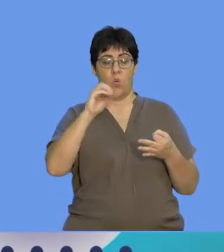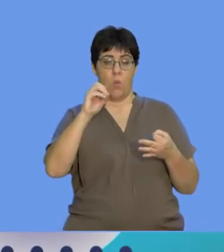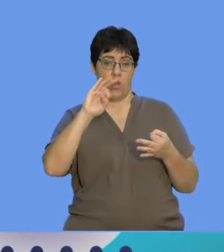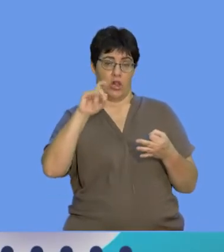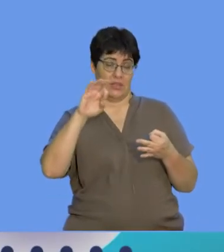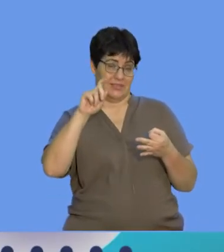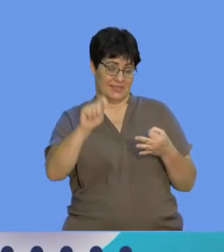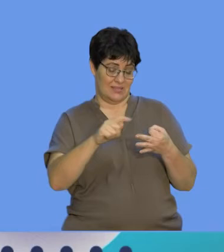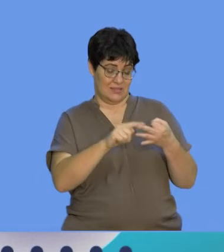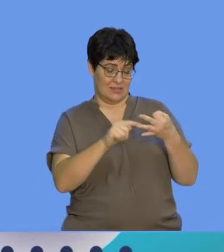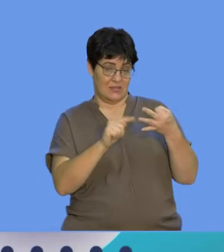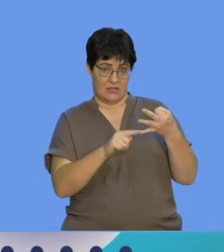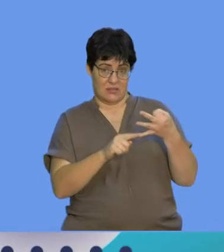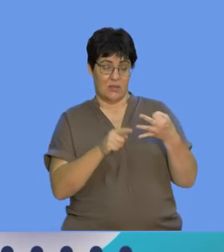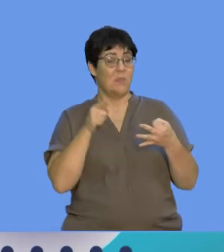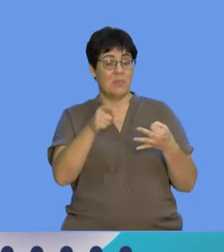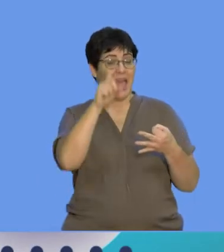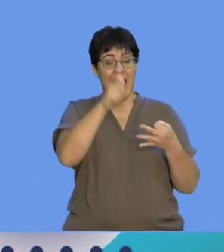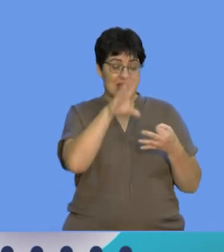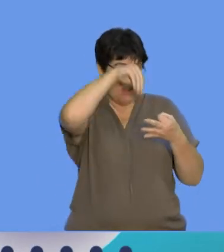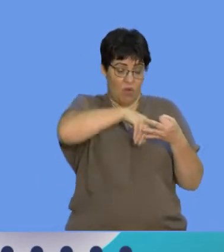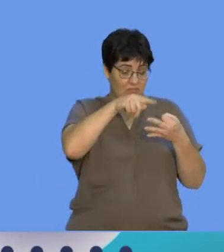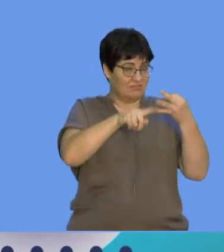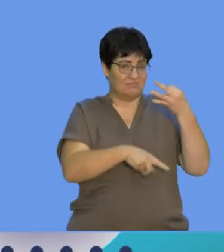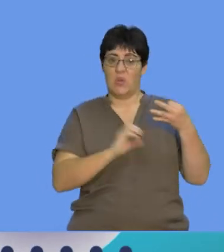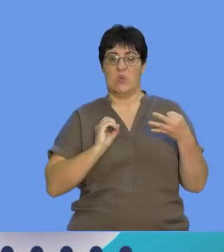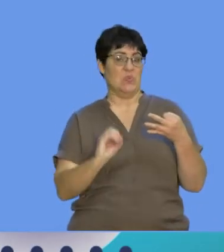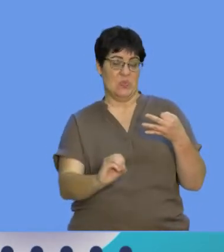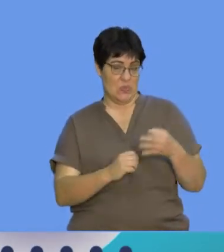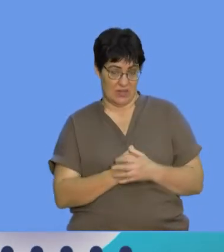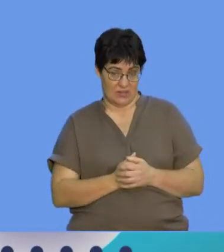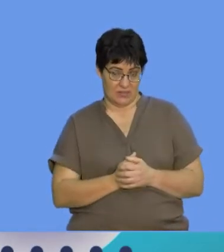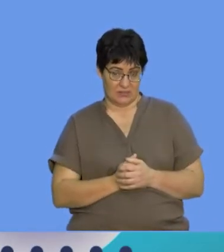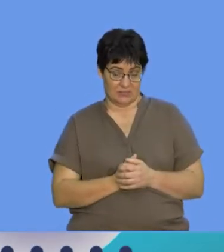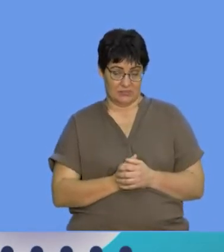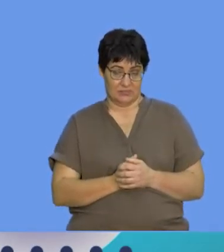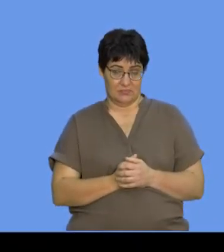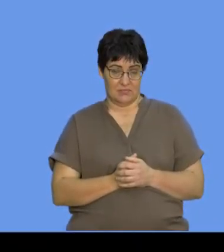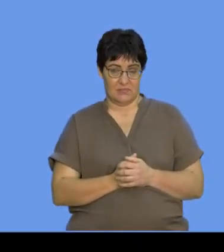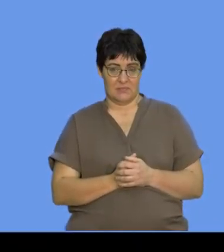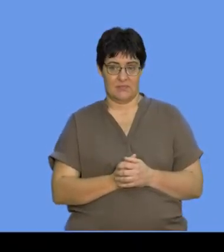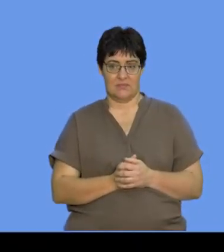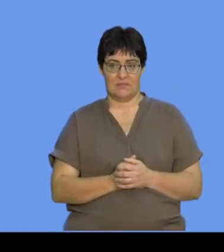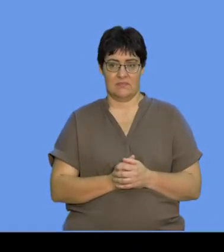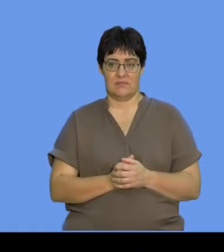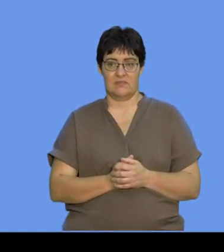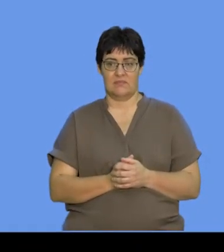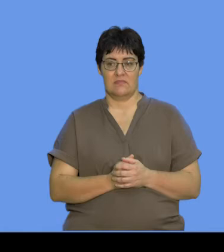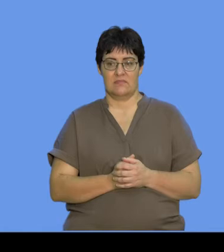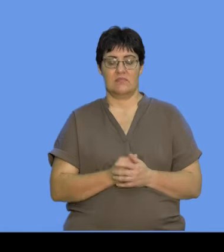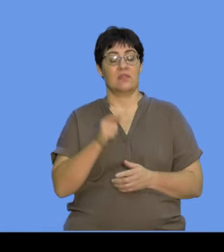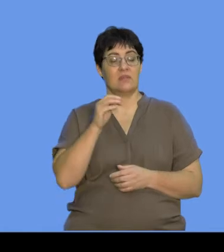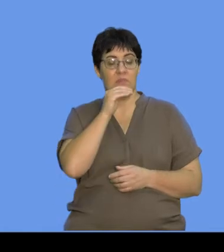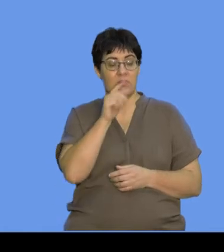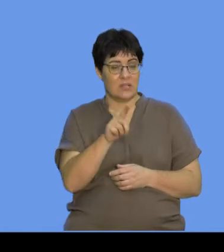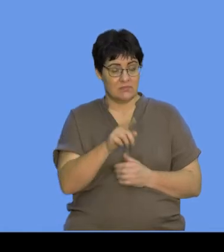X is non-magnetic. So it doesn't contain any of the ferromagnetic elements that we know of, okay? This leads us